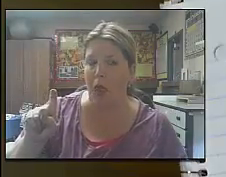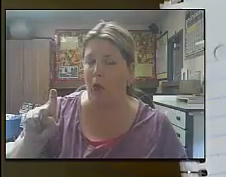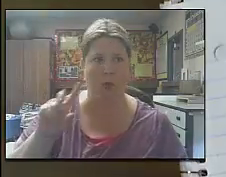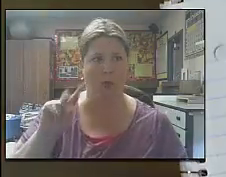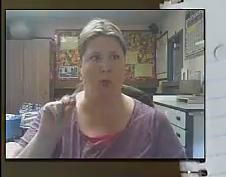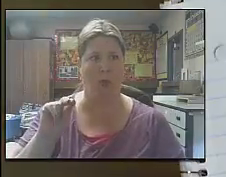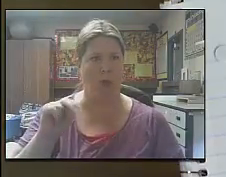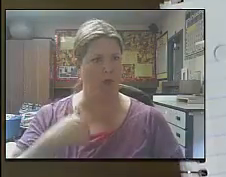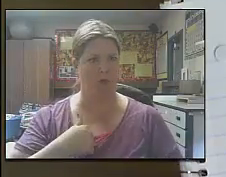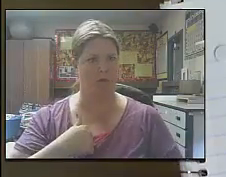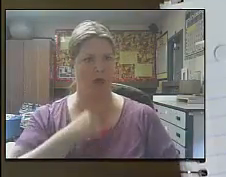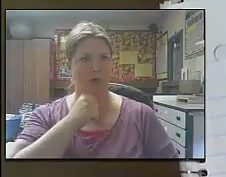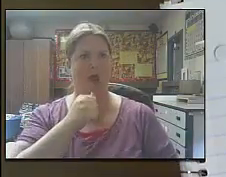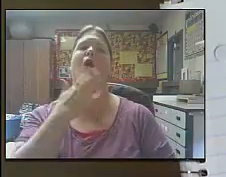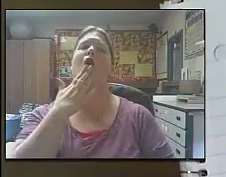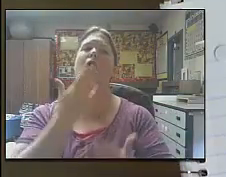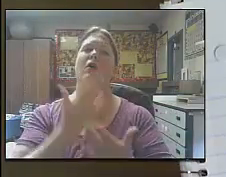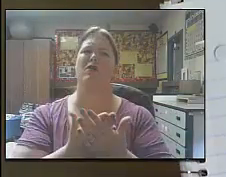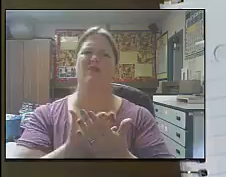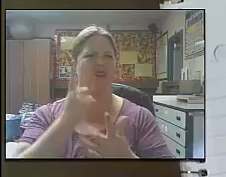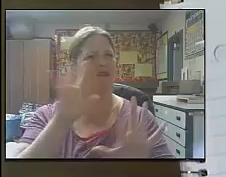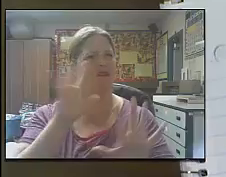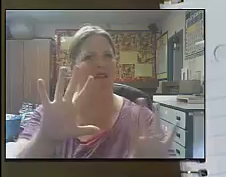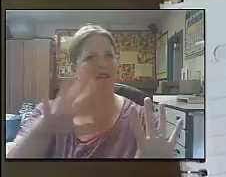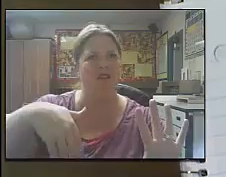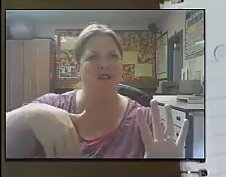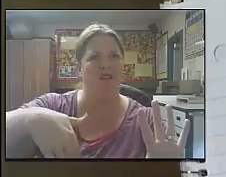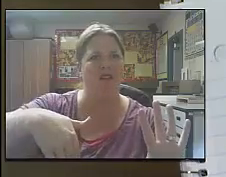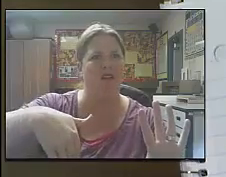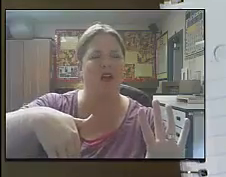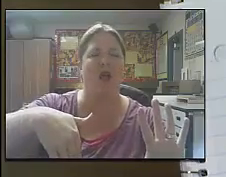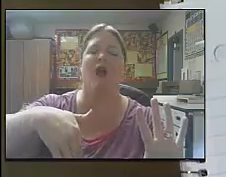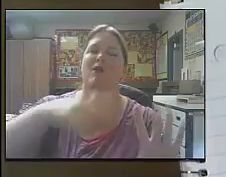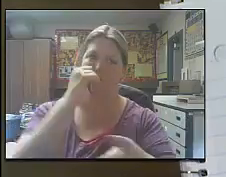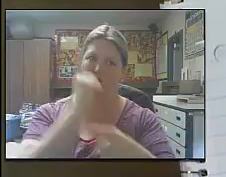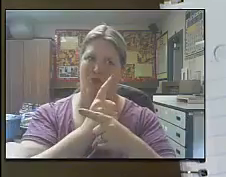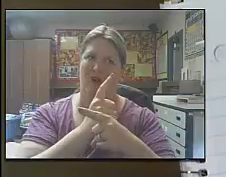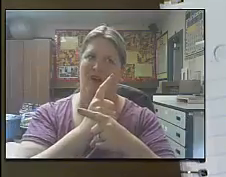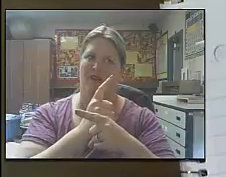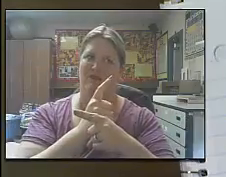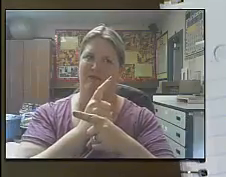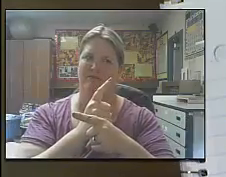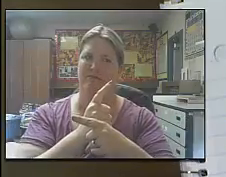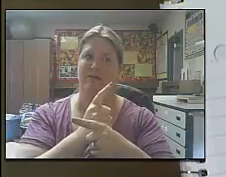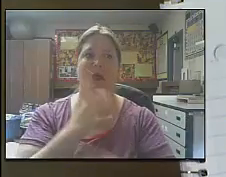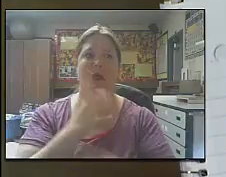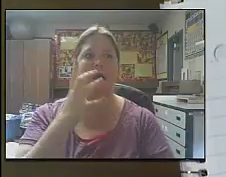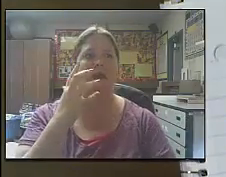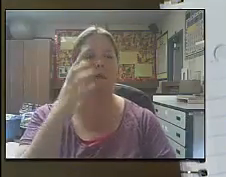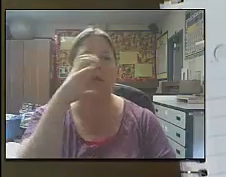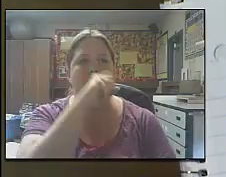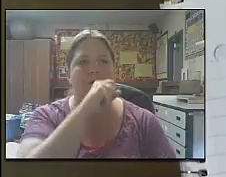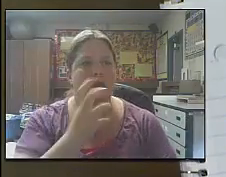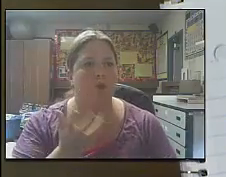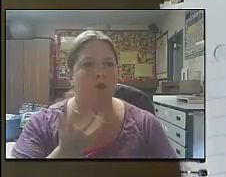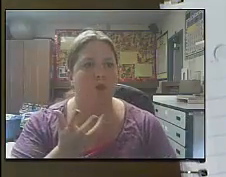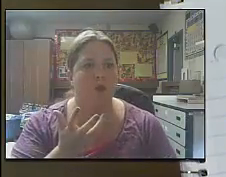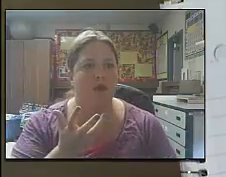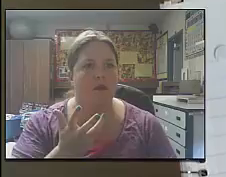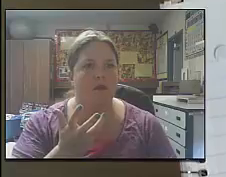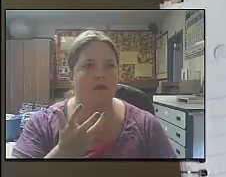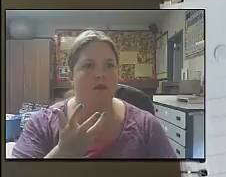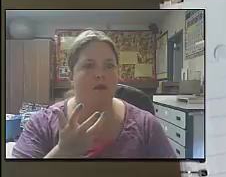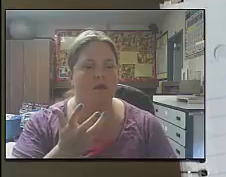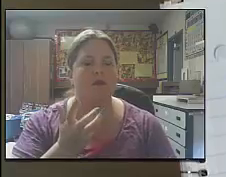No, I'm not? Good. If you caught that I'm not done, you know what you're doing. I am missing something.